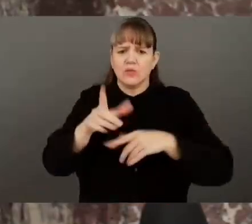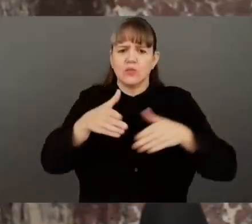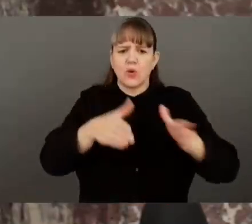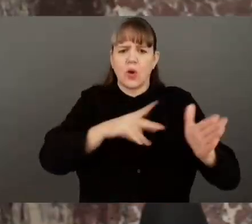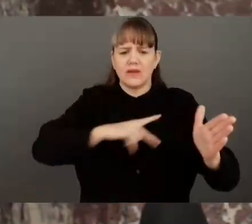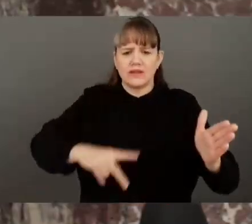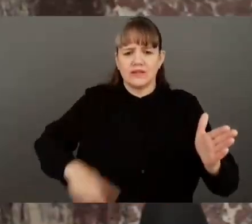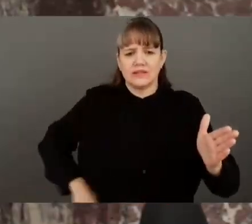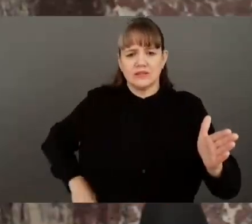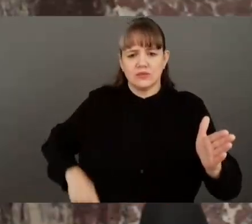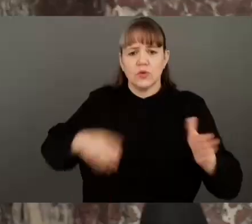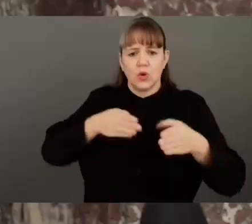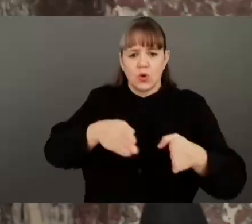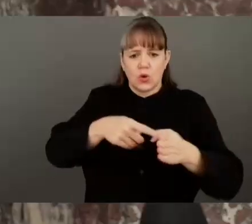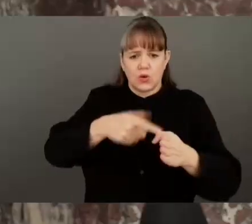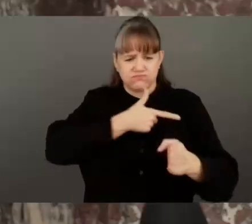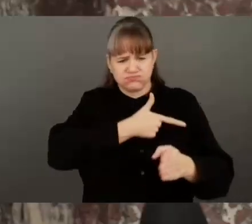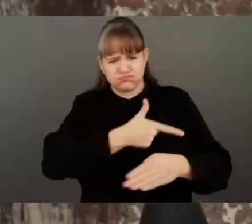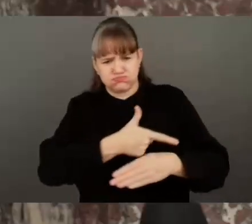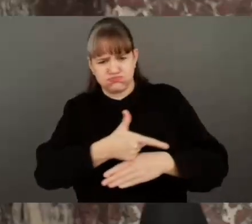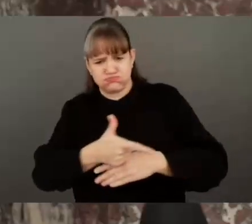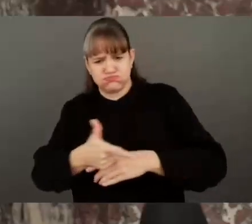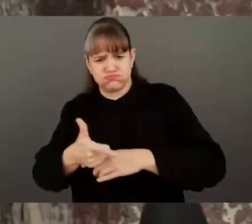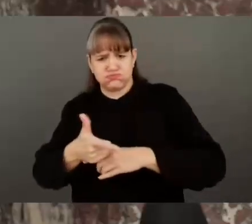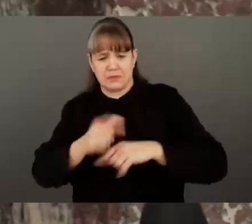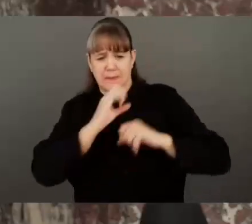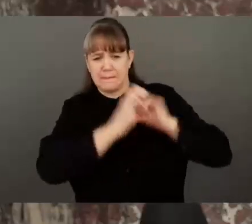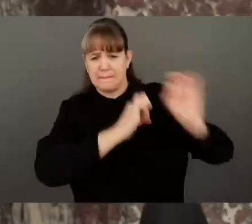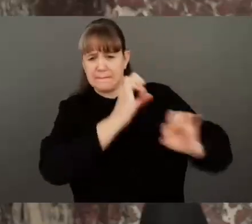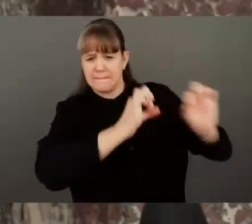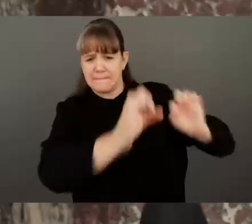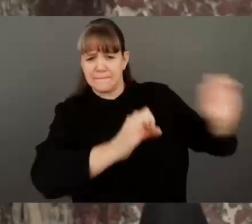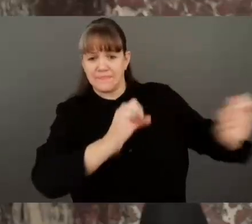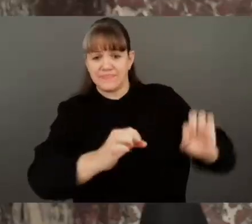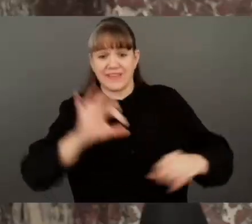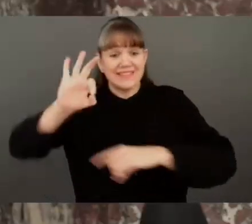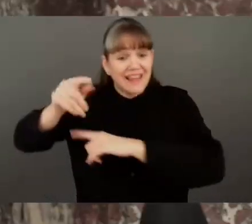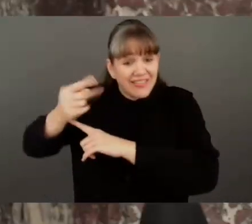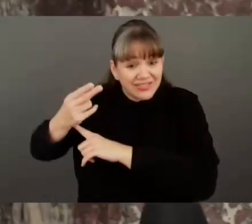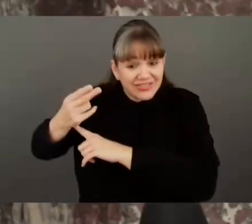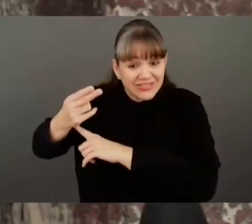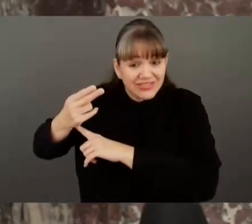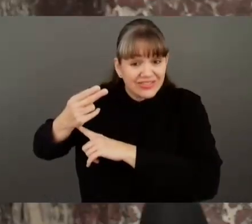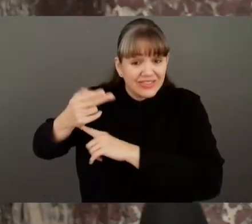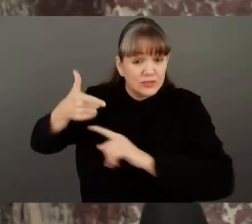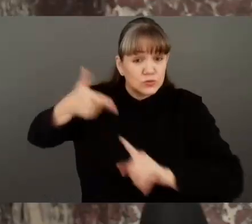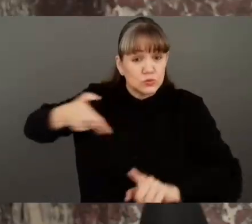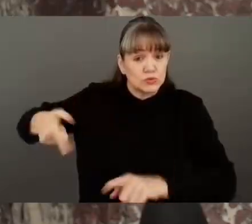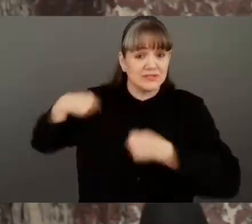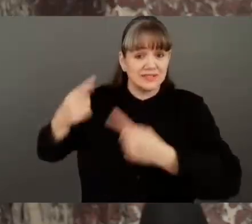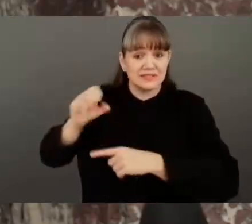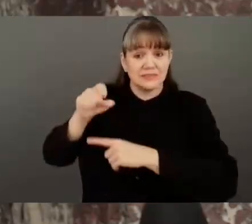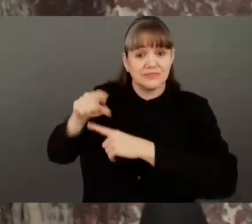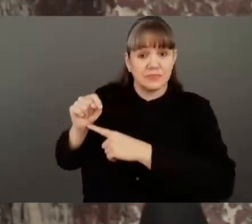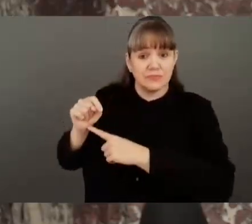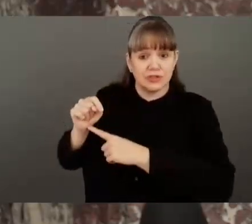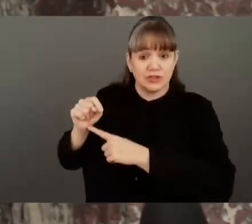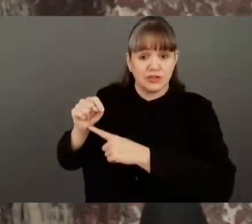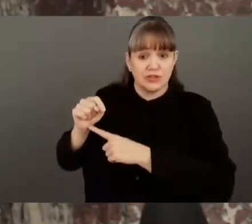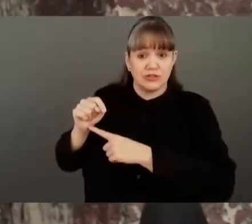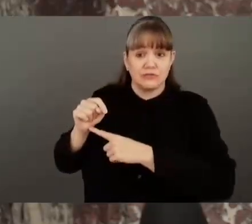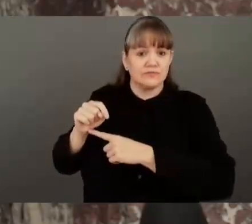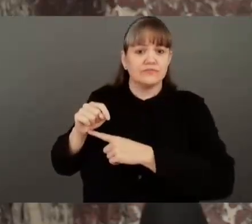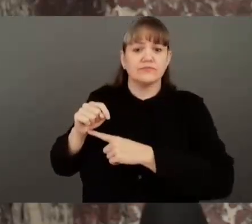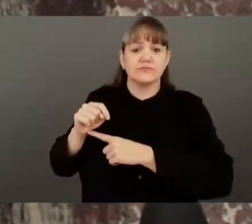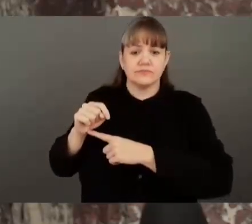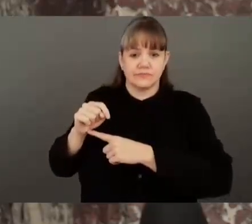September 1st in Abbotsford alone, and still no charges in any of these cases. This past Sunday, yesterday,